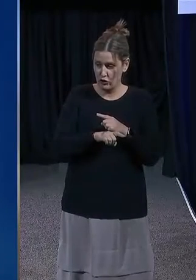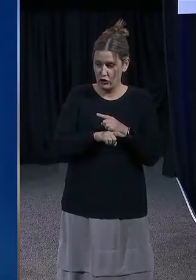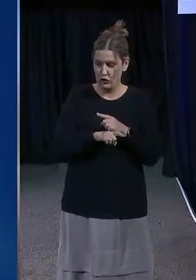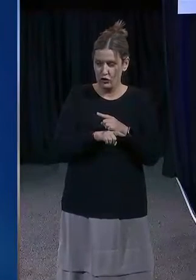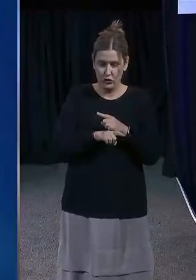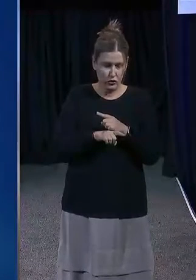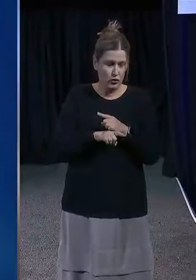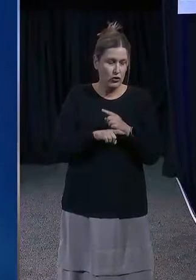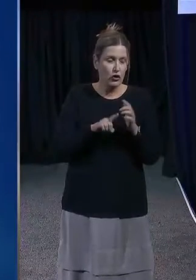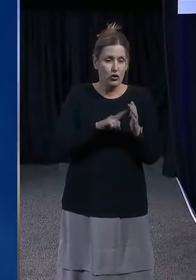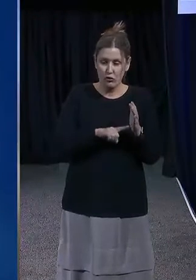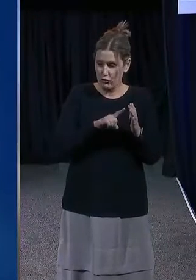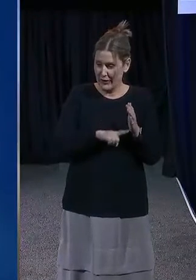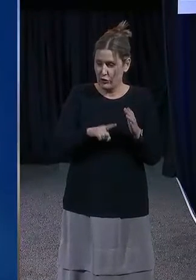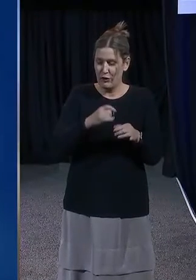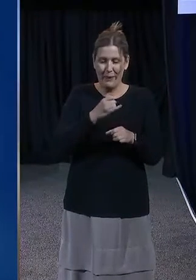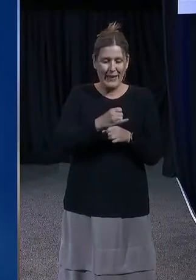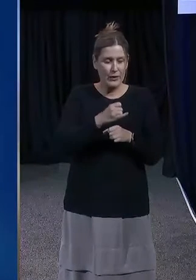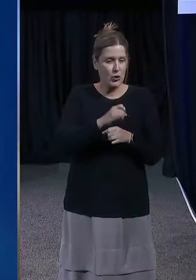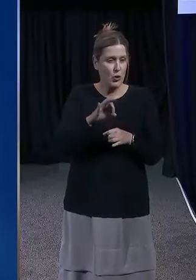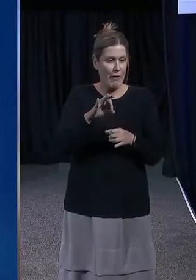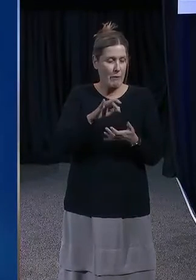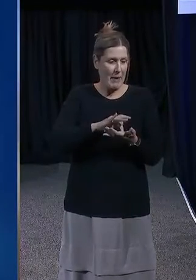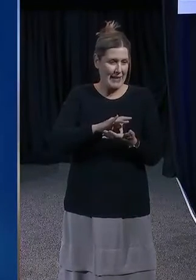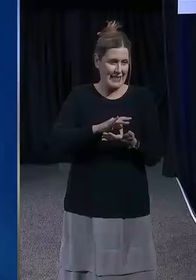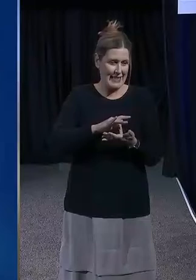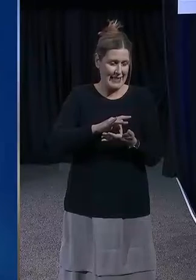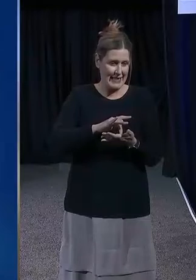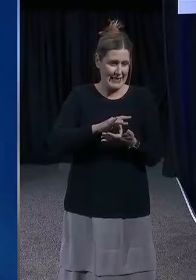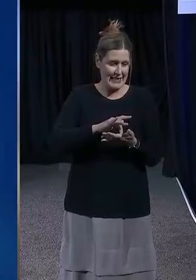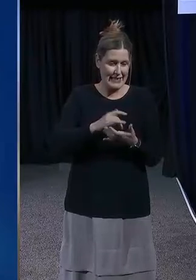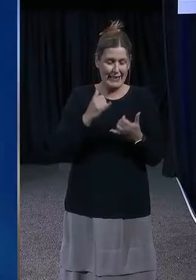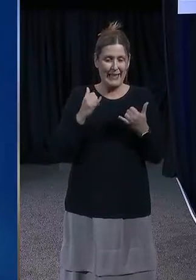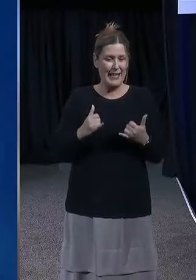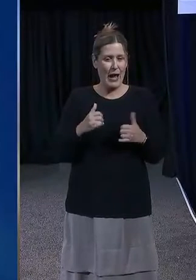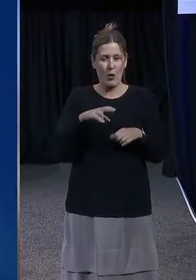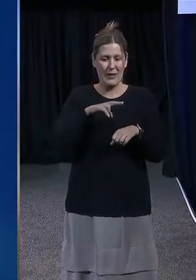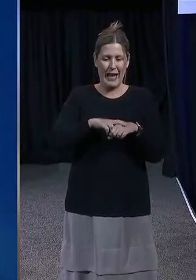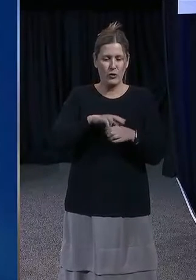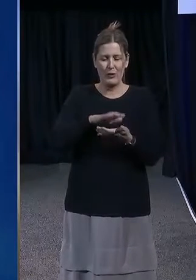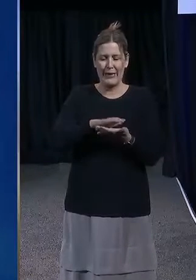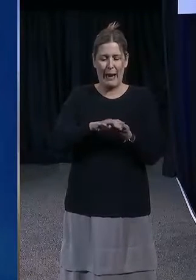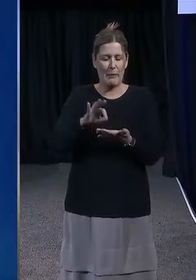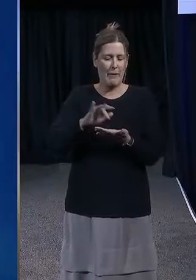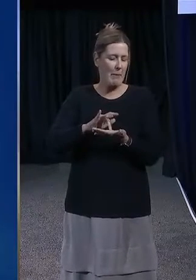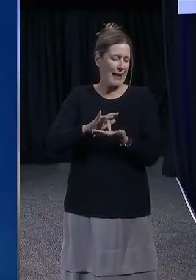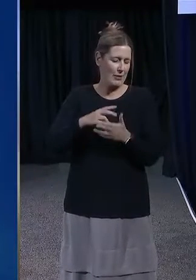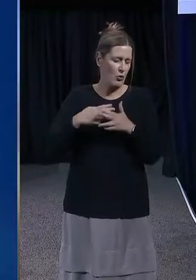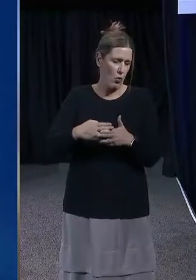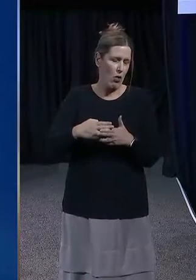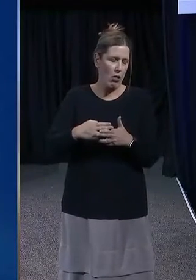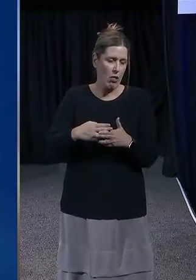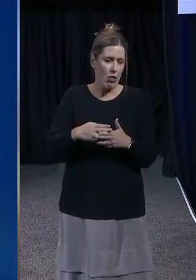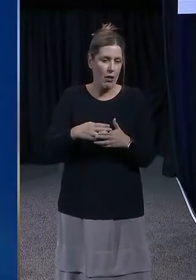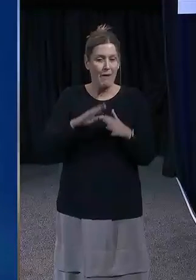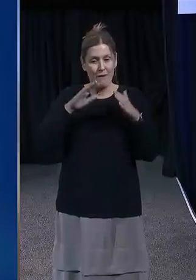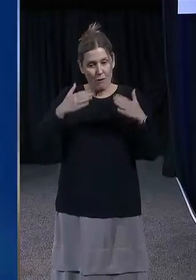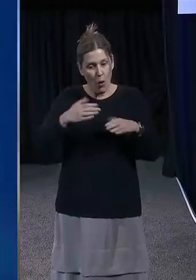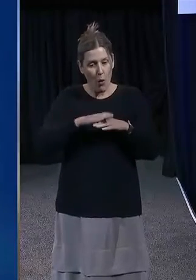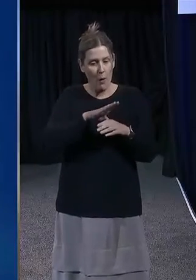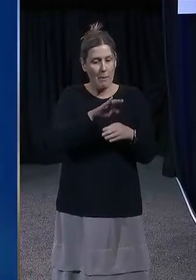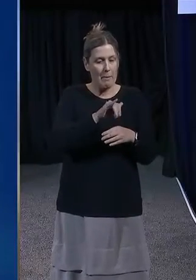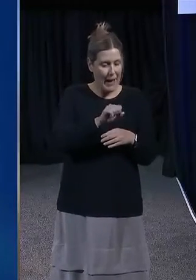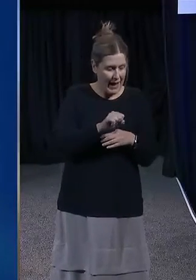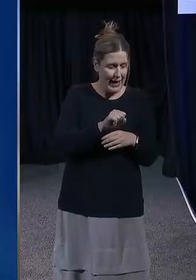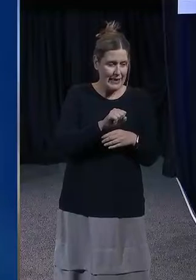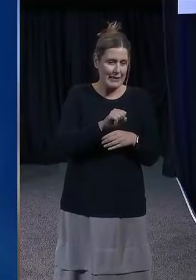consensus study done by the Institute of Medicine, now the National Academies of Medicine, focused on bias and prejudice